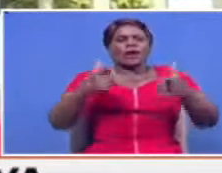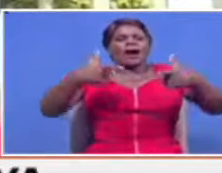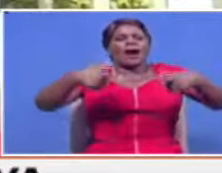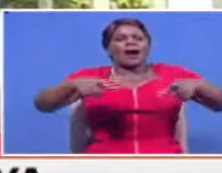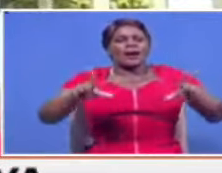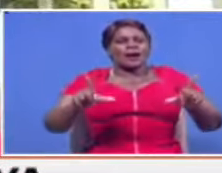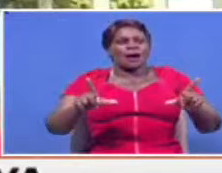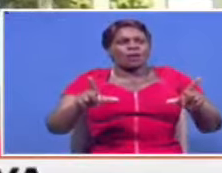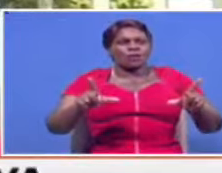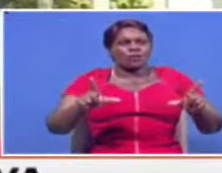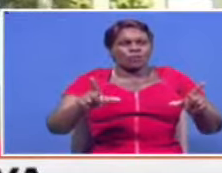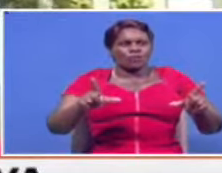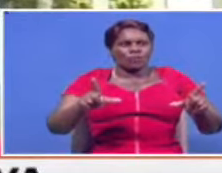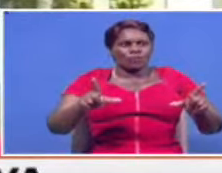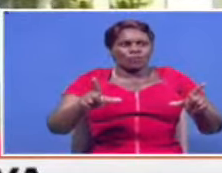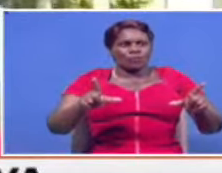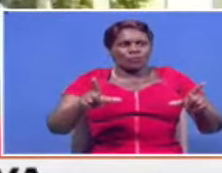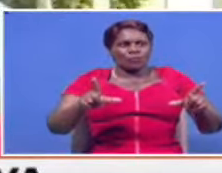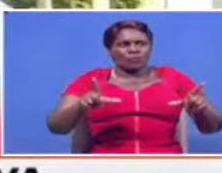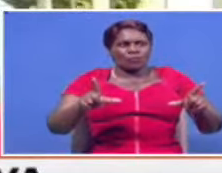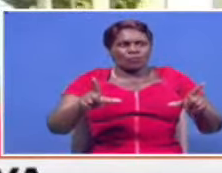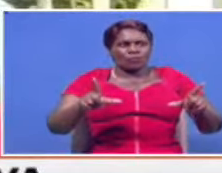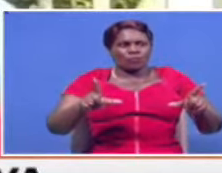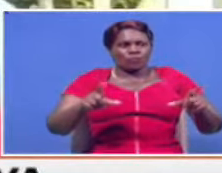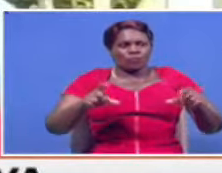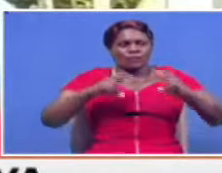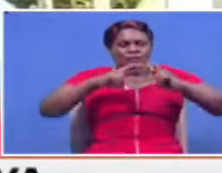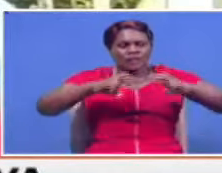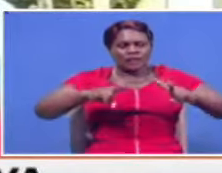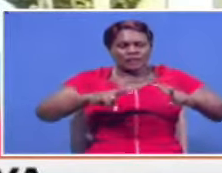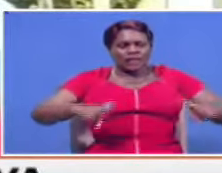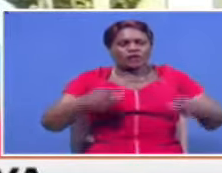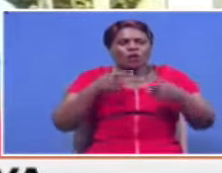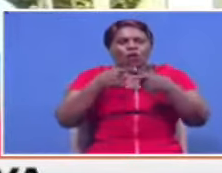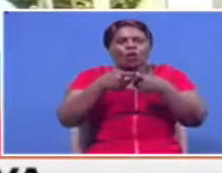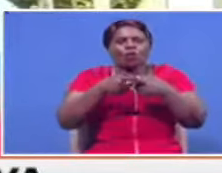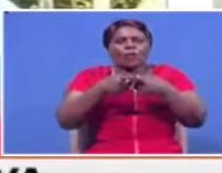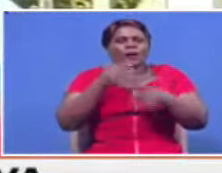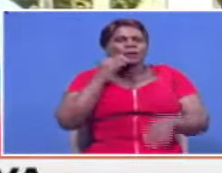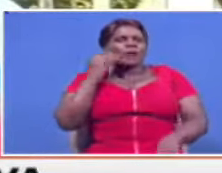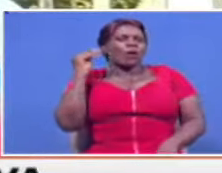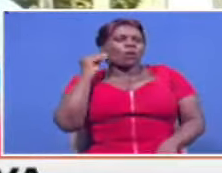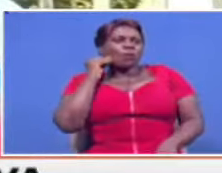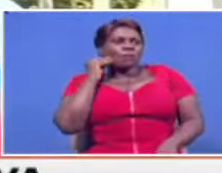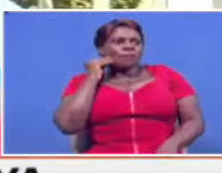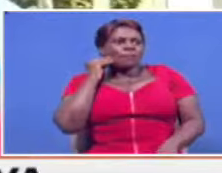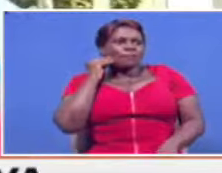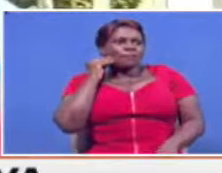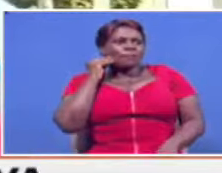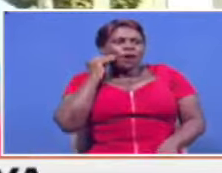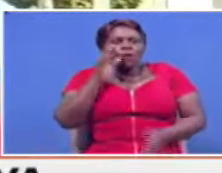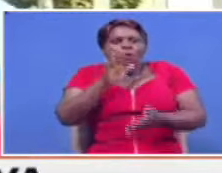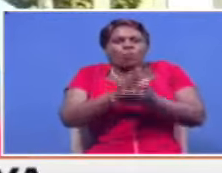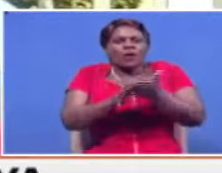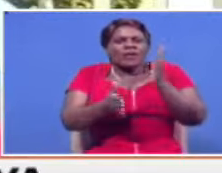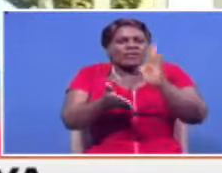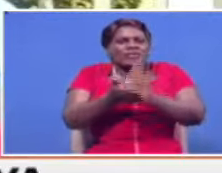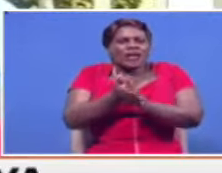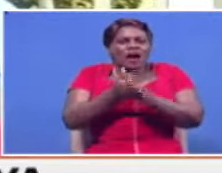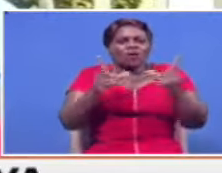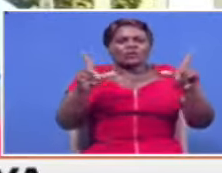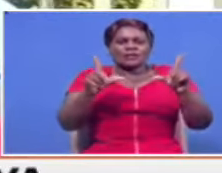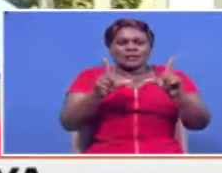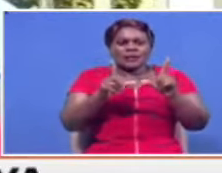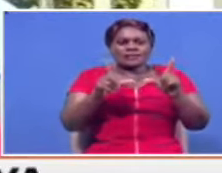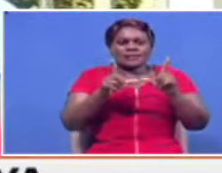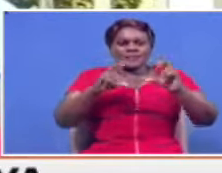authorize 4 raids in Oparanya's homes, 2 without a warrant, a